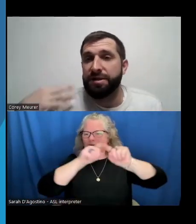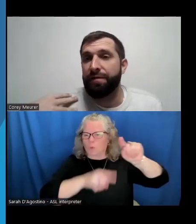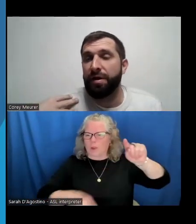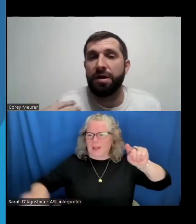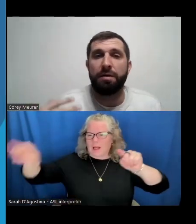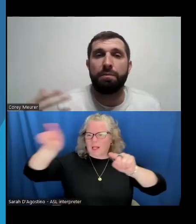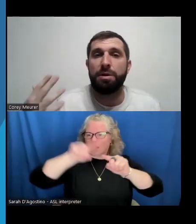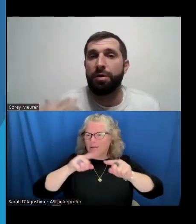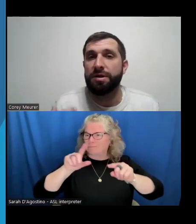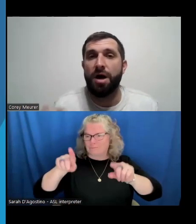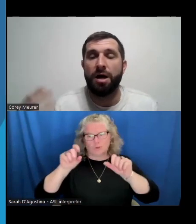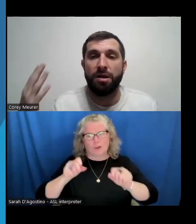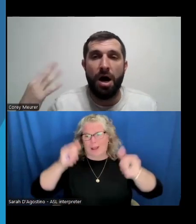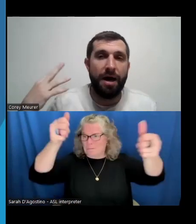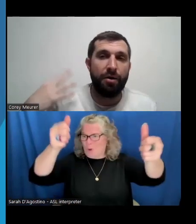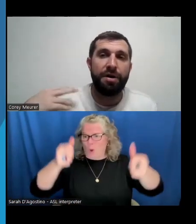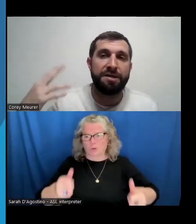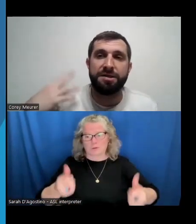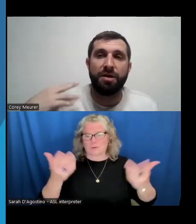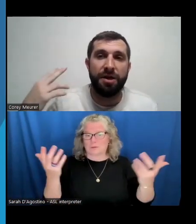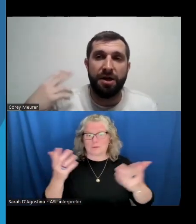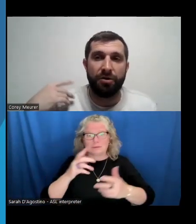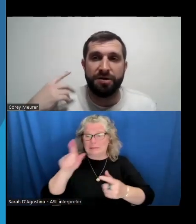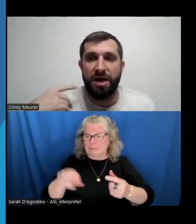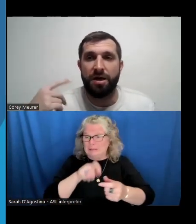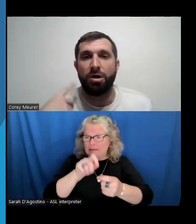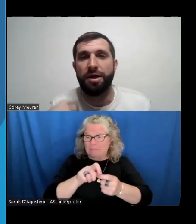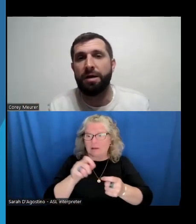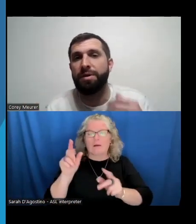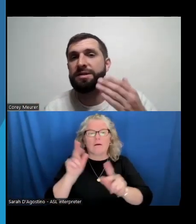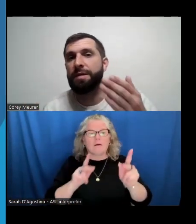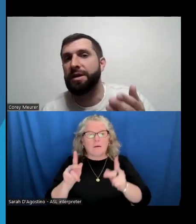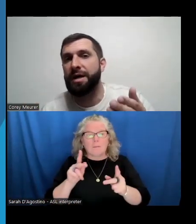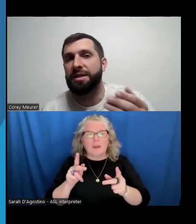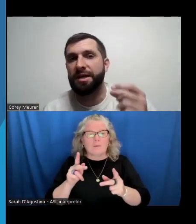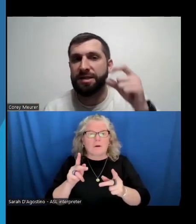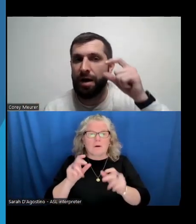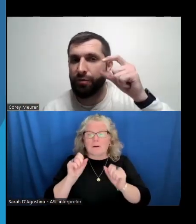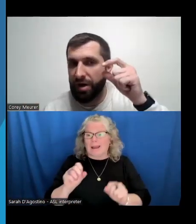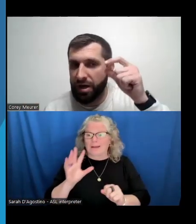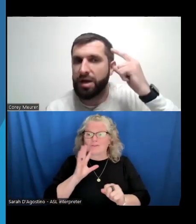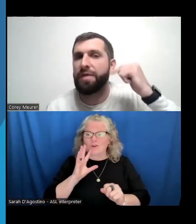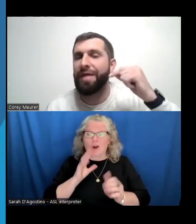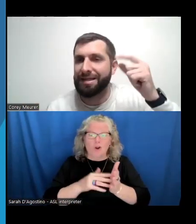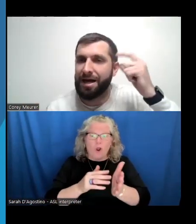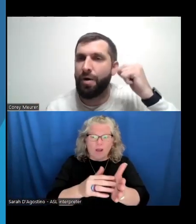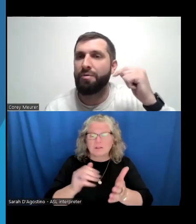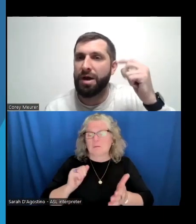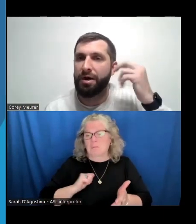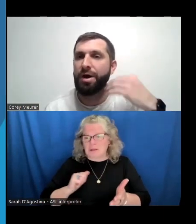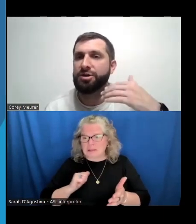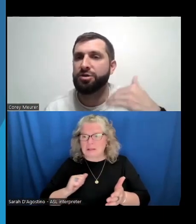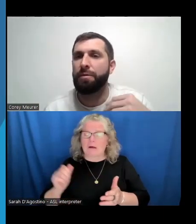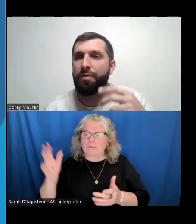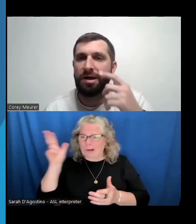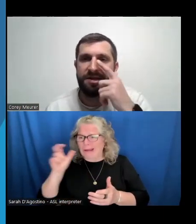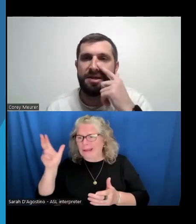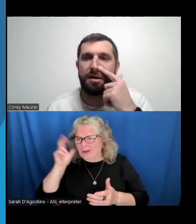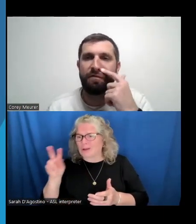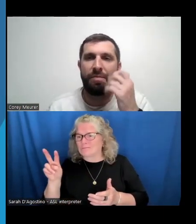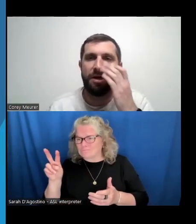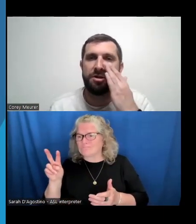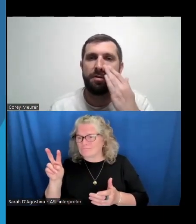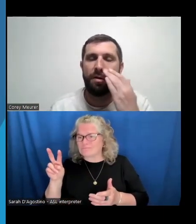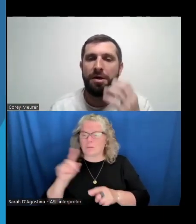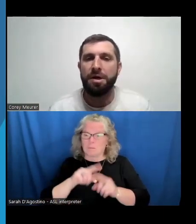Me specifically, people can talk a lot. I don't necessarily hear and take it all in, but something like this, I would read it, and that's how I would kind of register or process